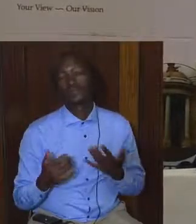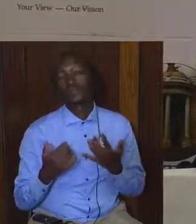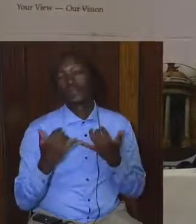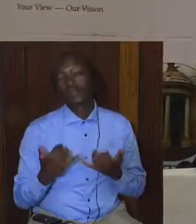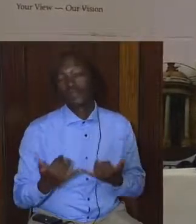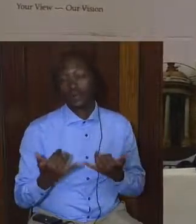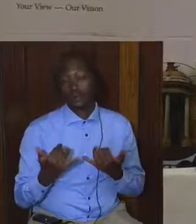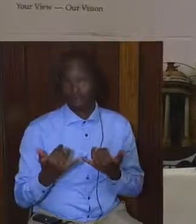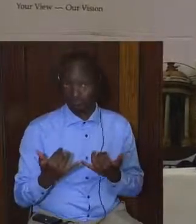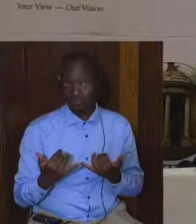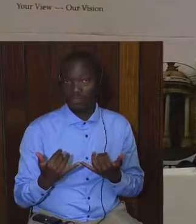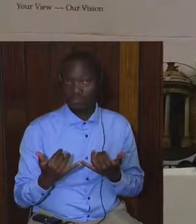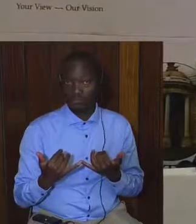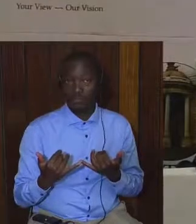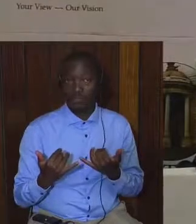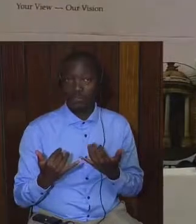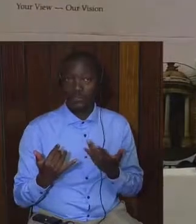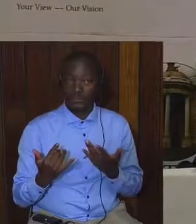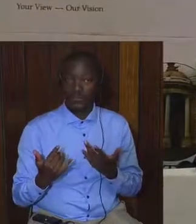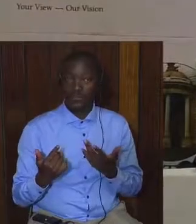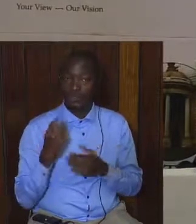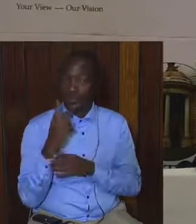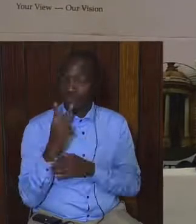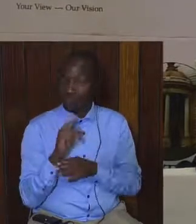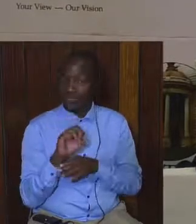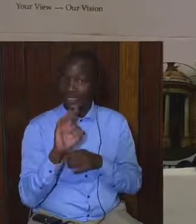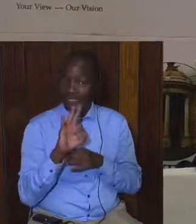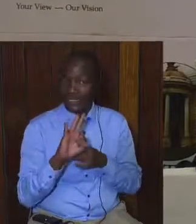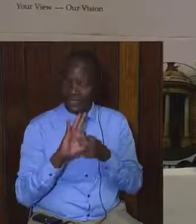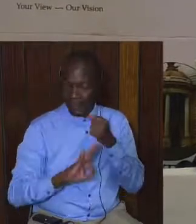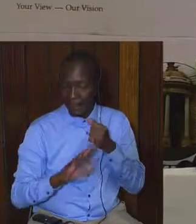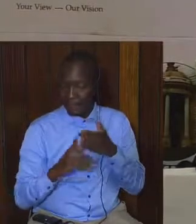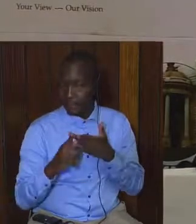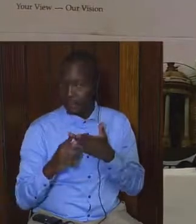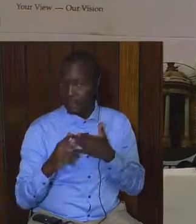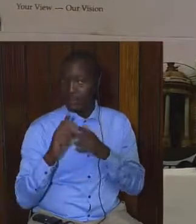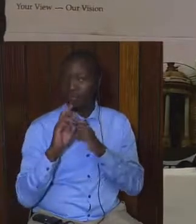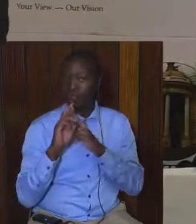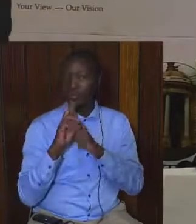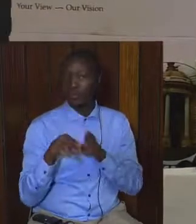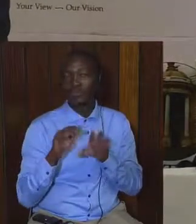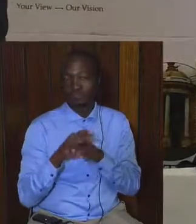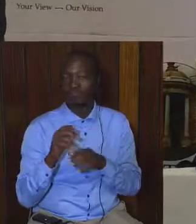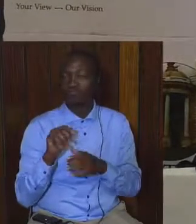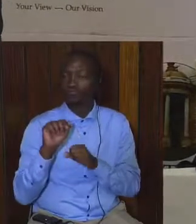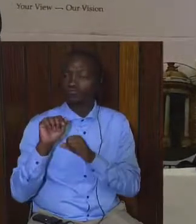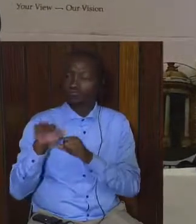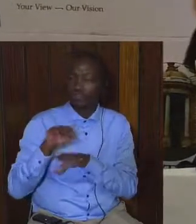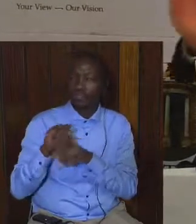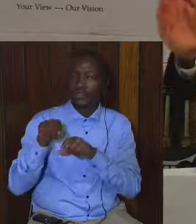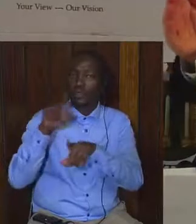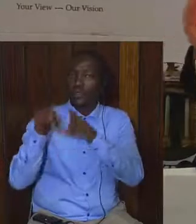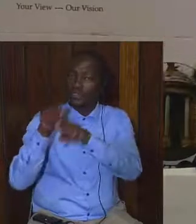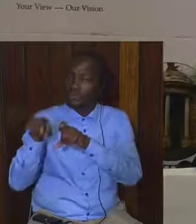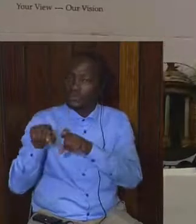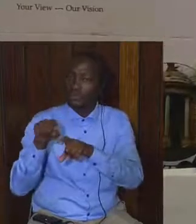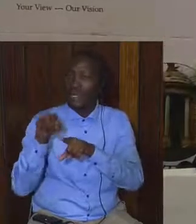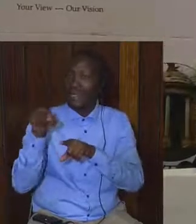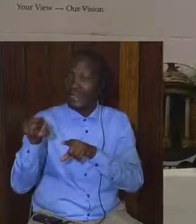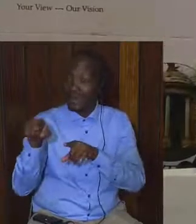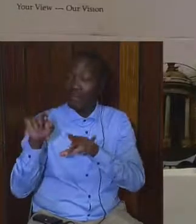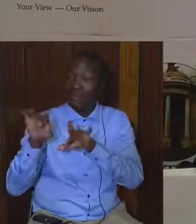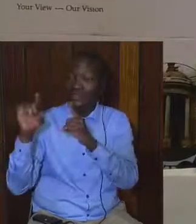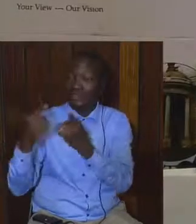is, we've already looked at the third quarter report. We've submitted questions, and so the department will